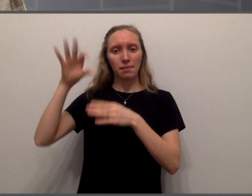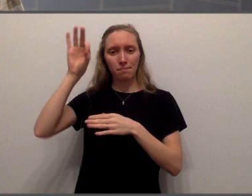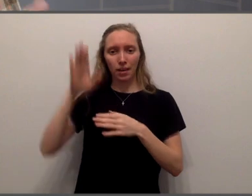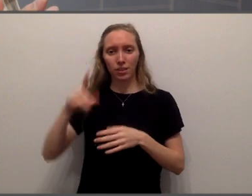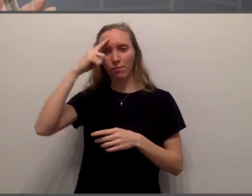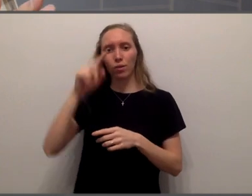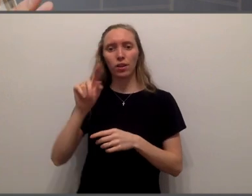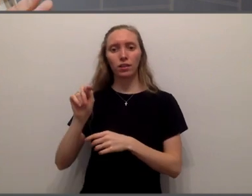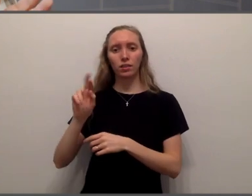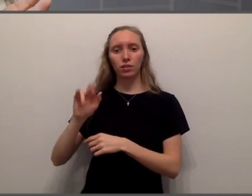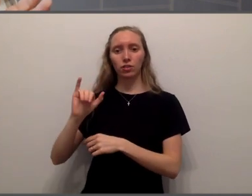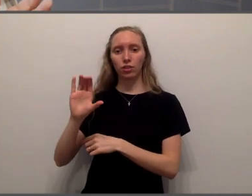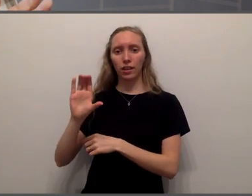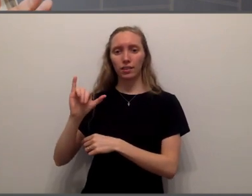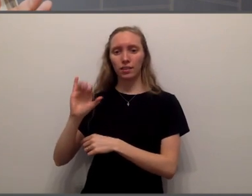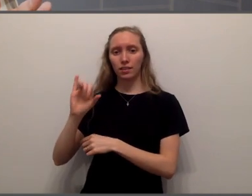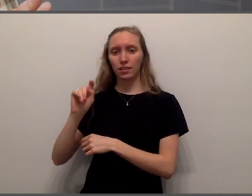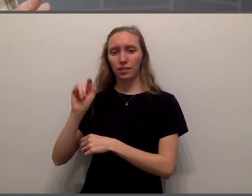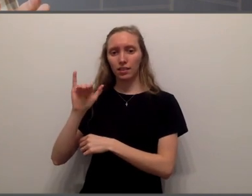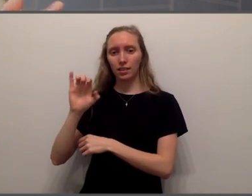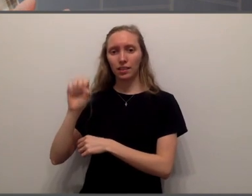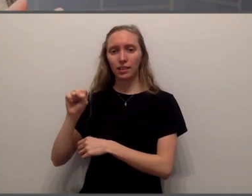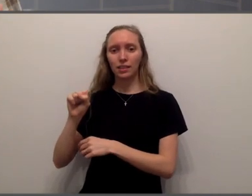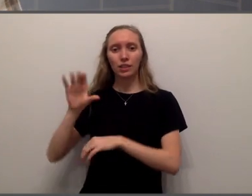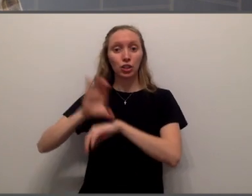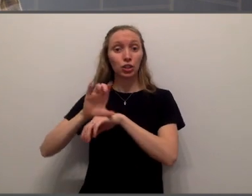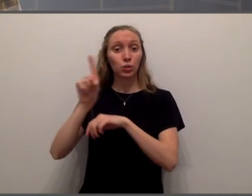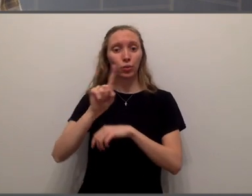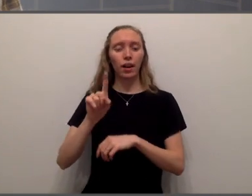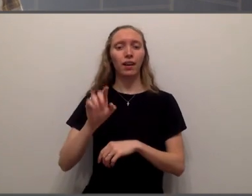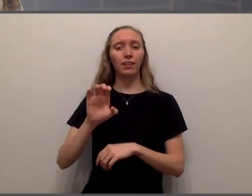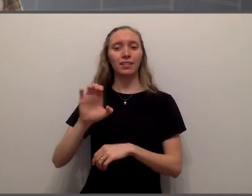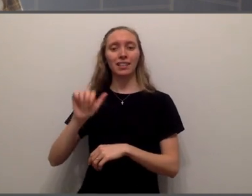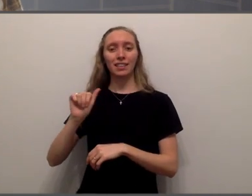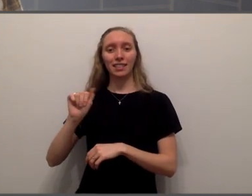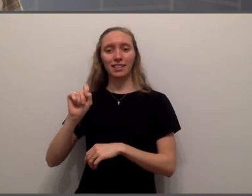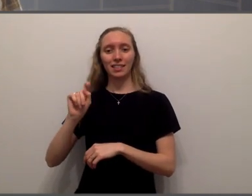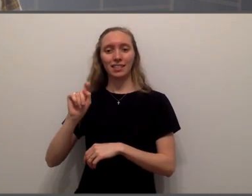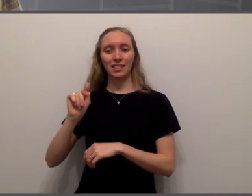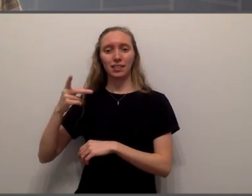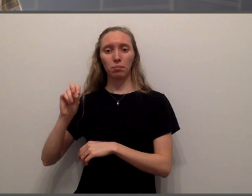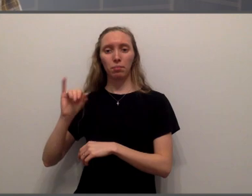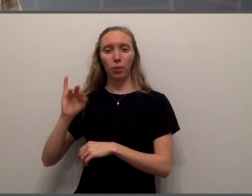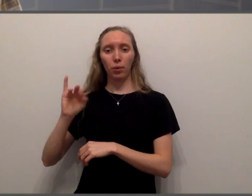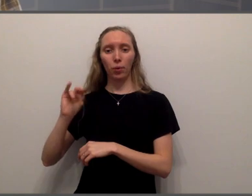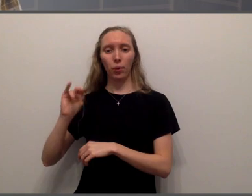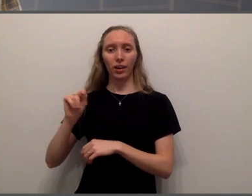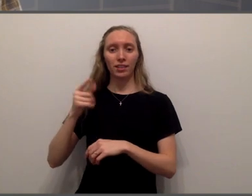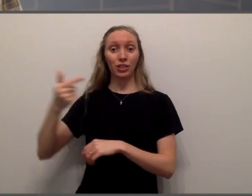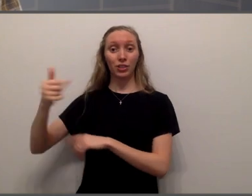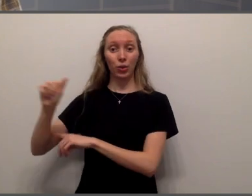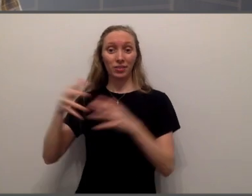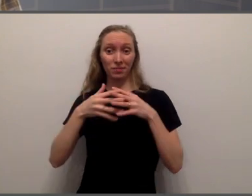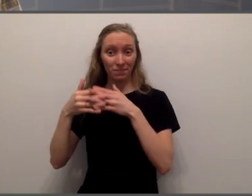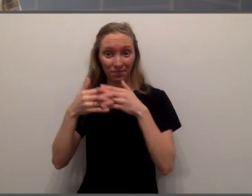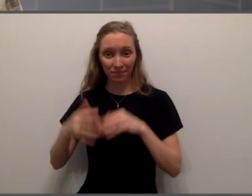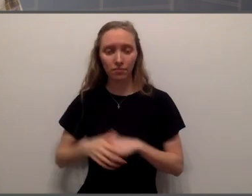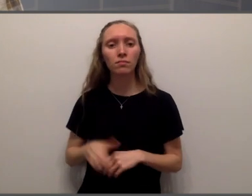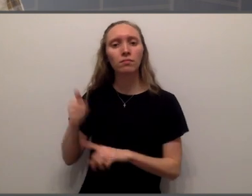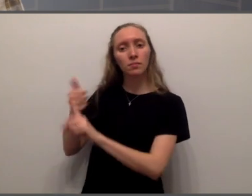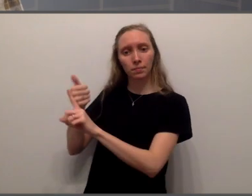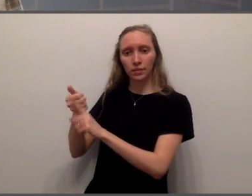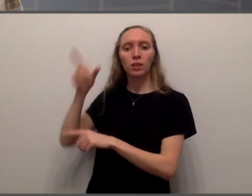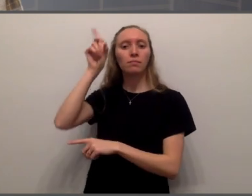East Point, Georgia. And he's someone who himself lives with a disability and is